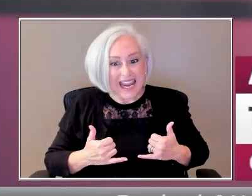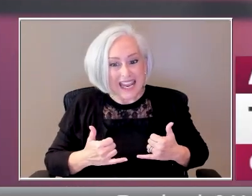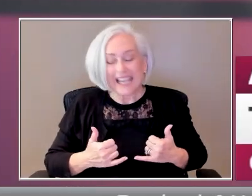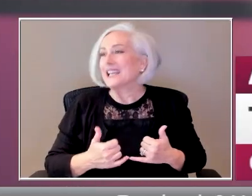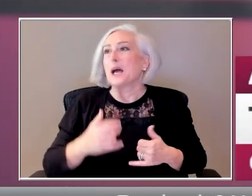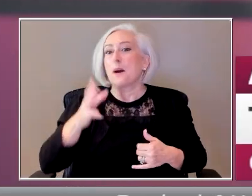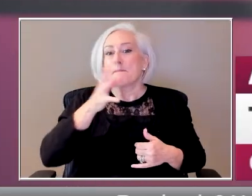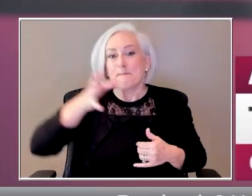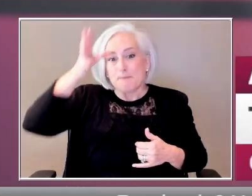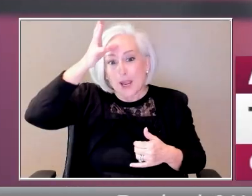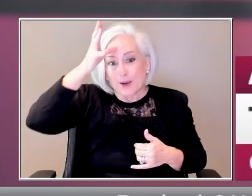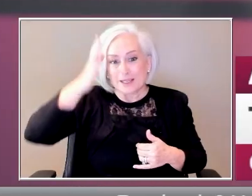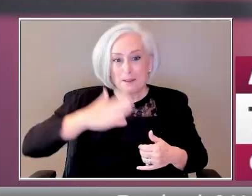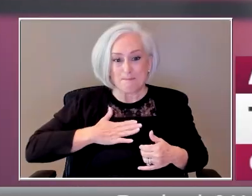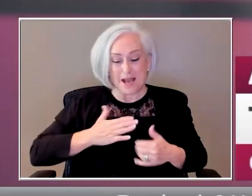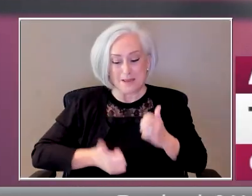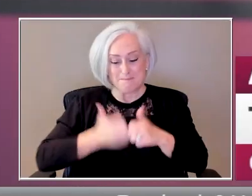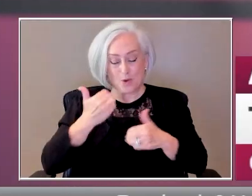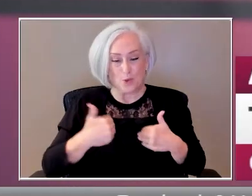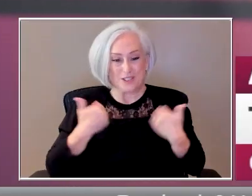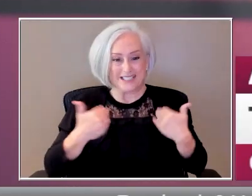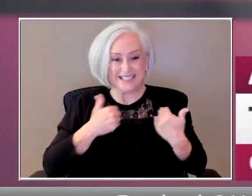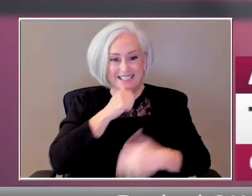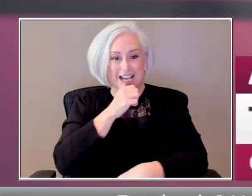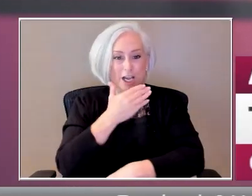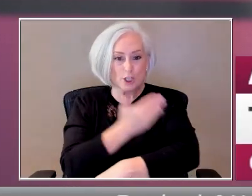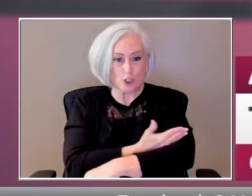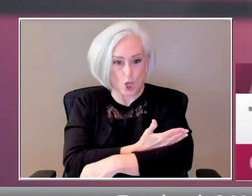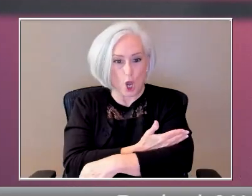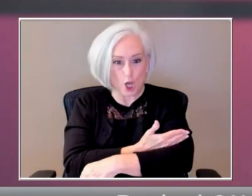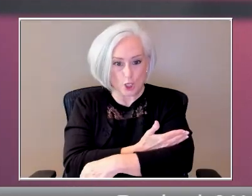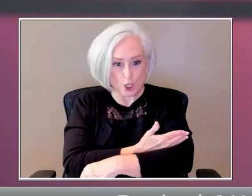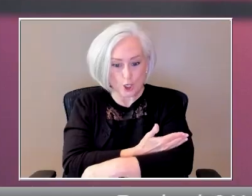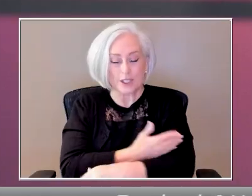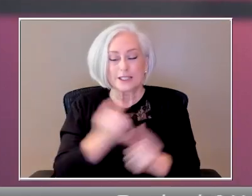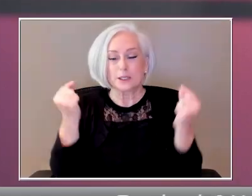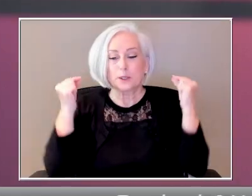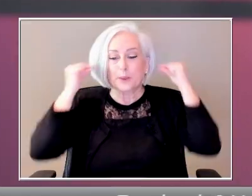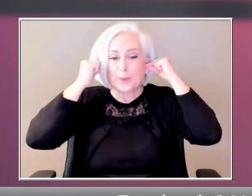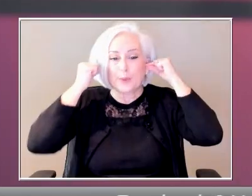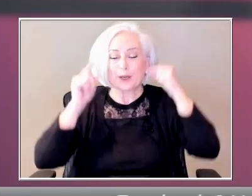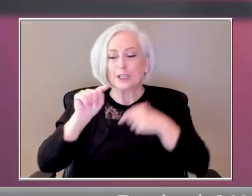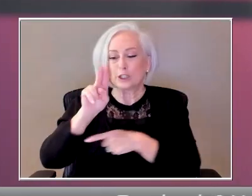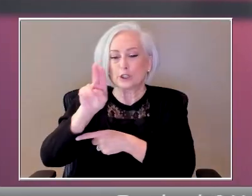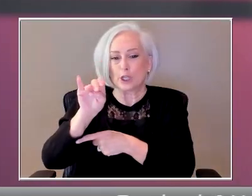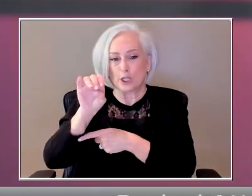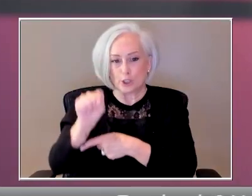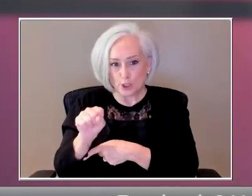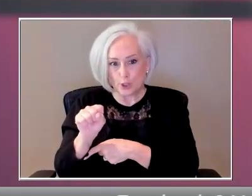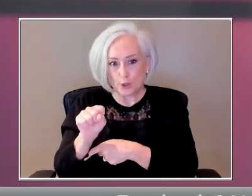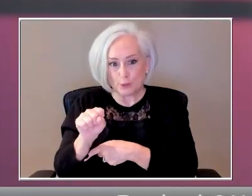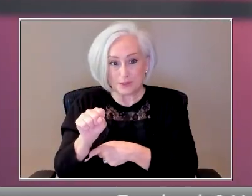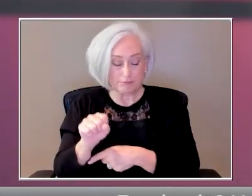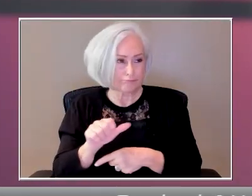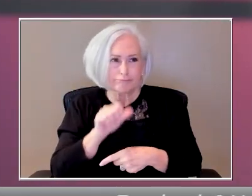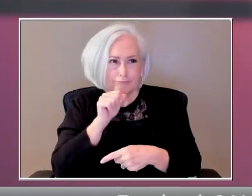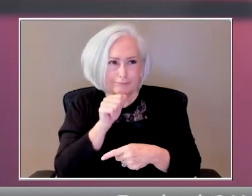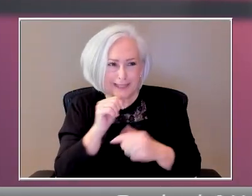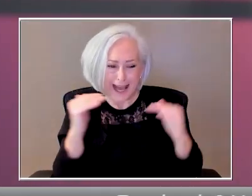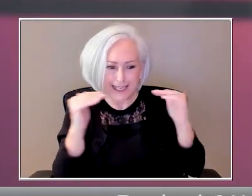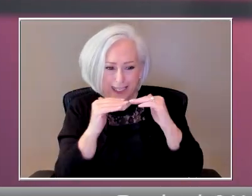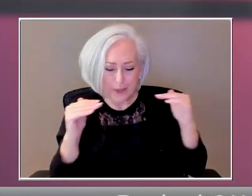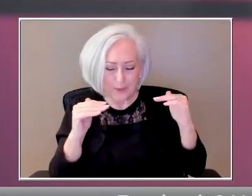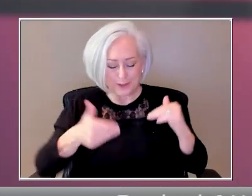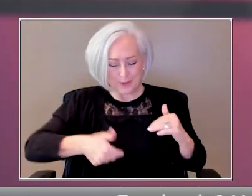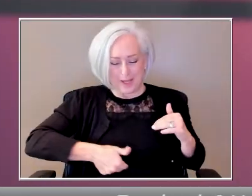and so I can relate to what Kim's saying. I mean, it's you know, on no scale like what you've been through with a liver transplant and open heart surgery, but